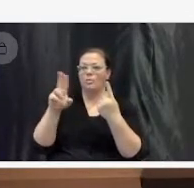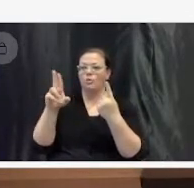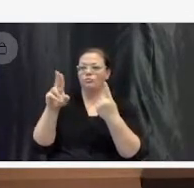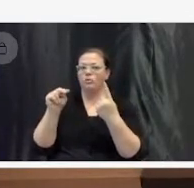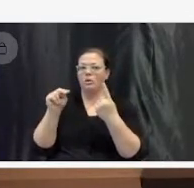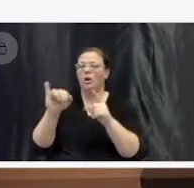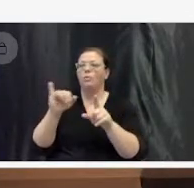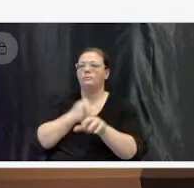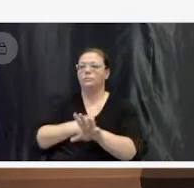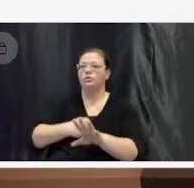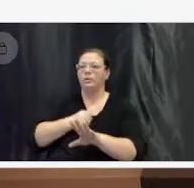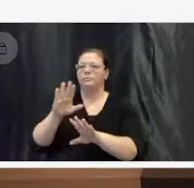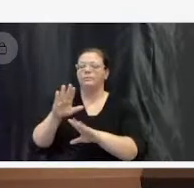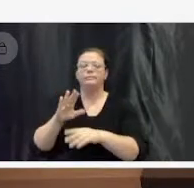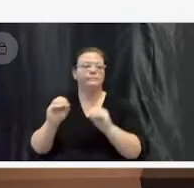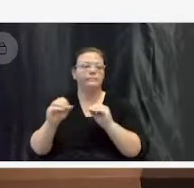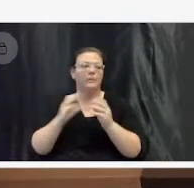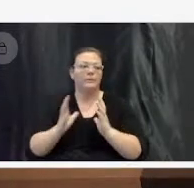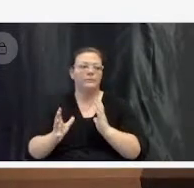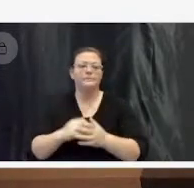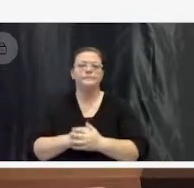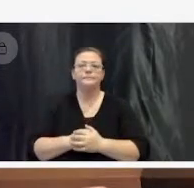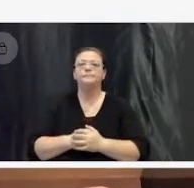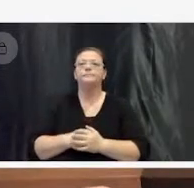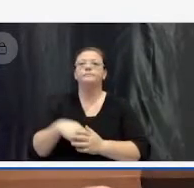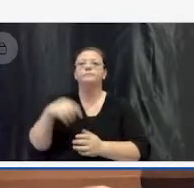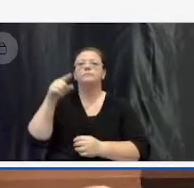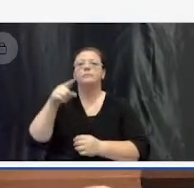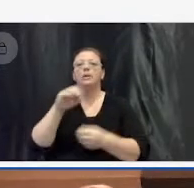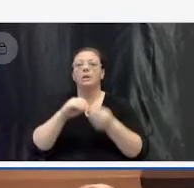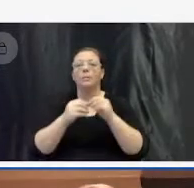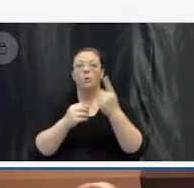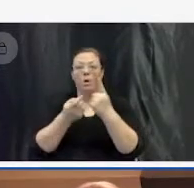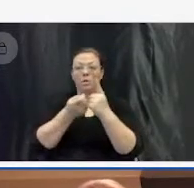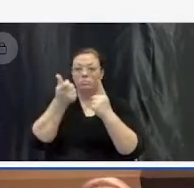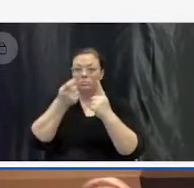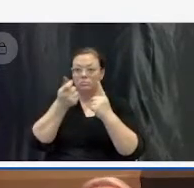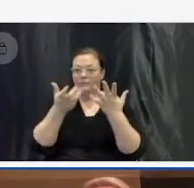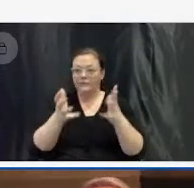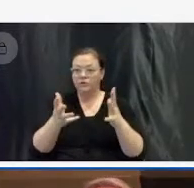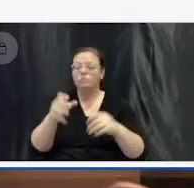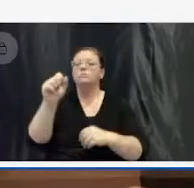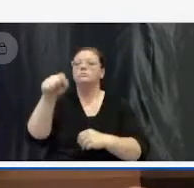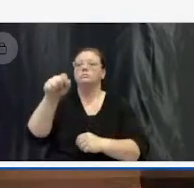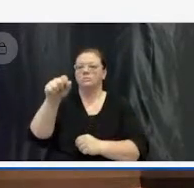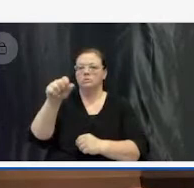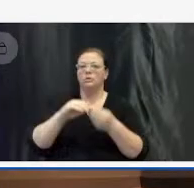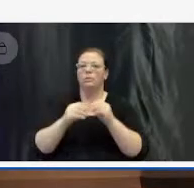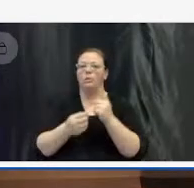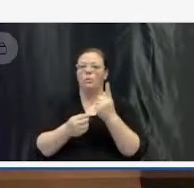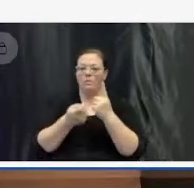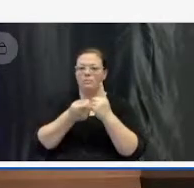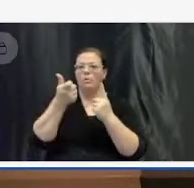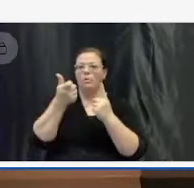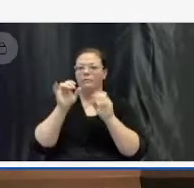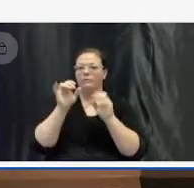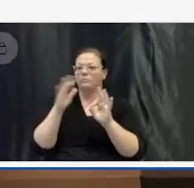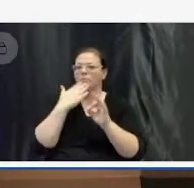I apologize. No problem. Has one been pulled off? Yes. Okay. Thank